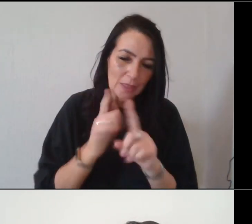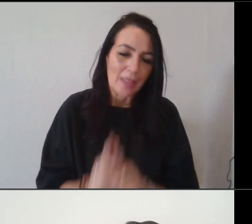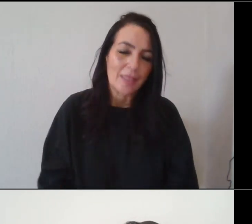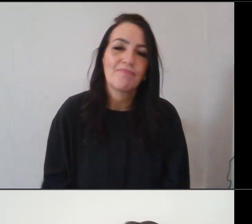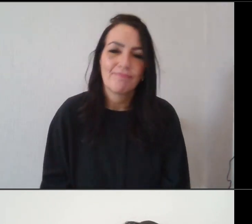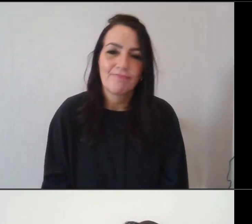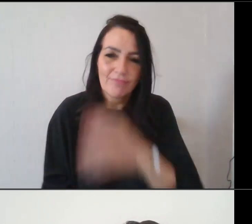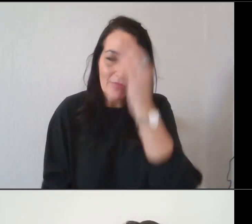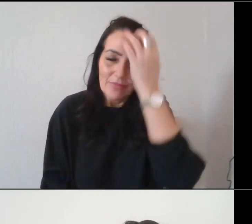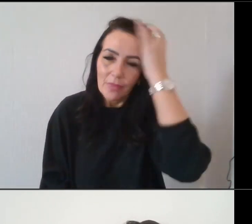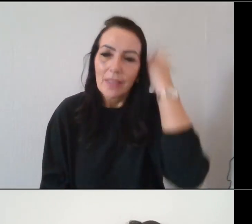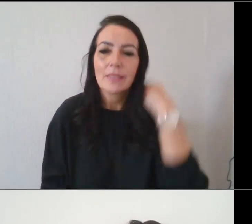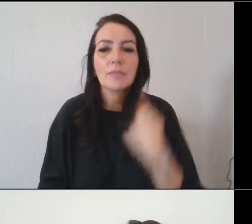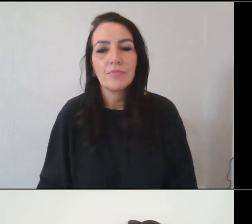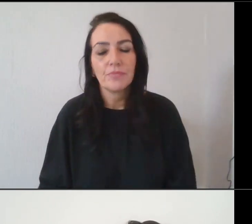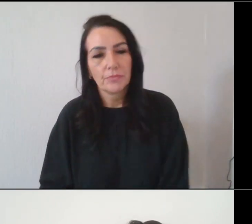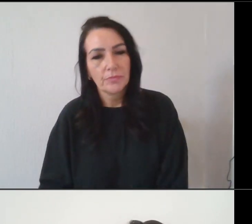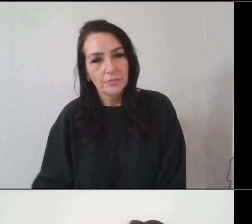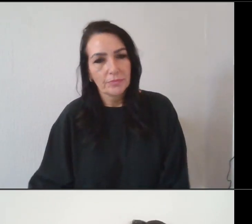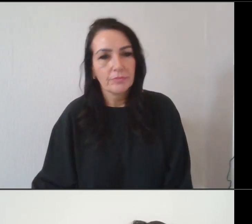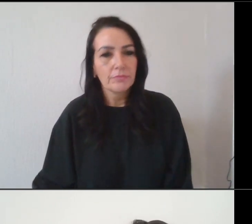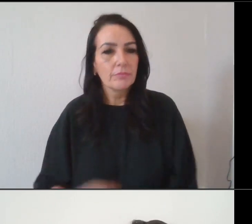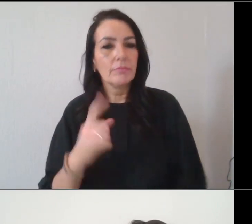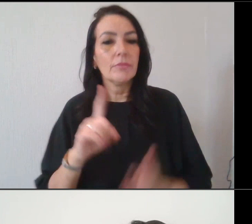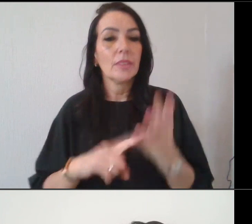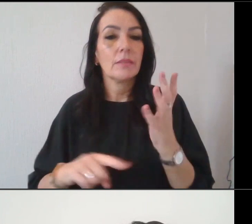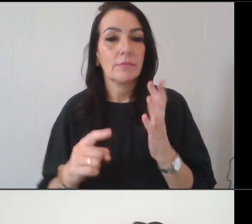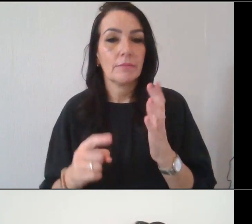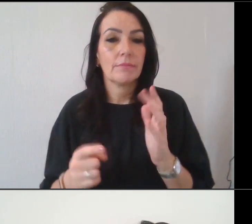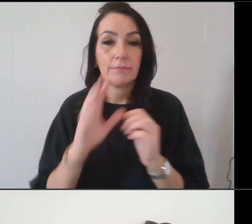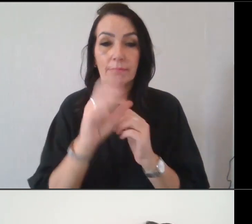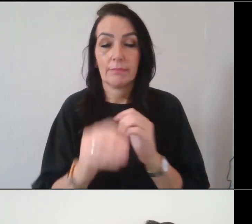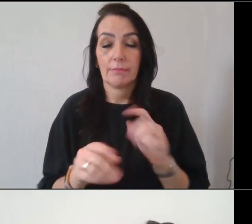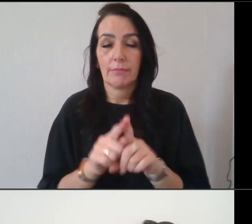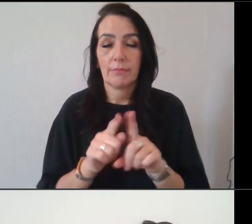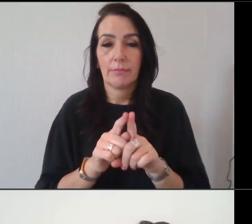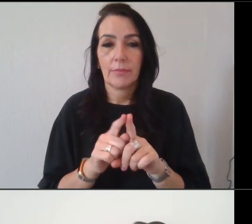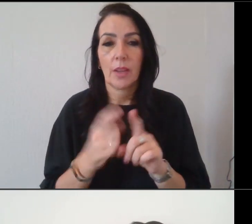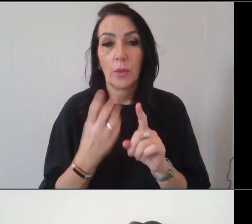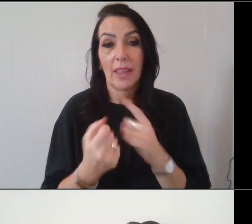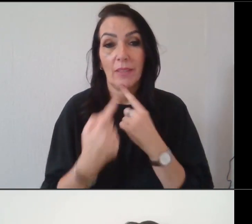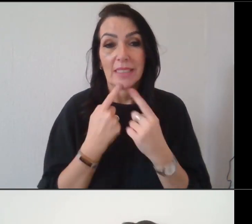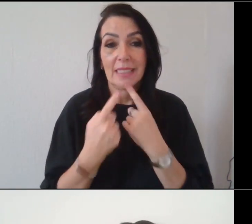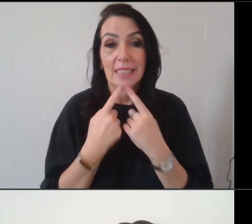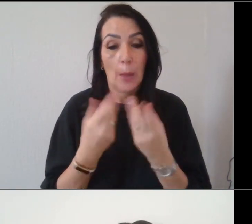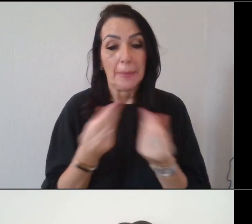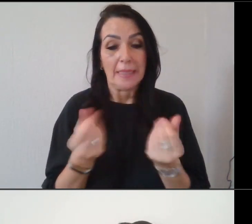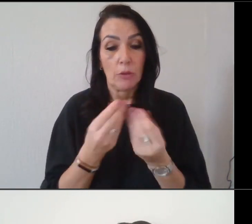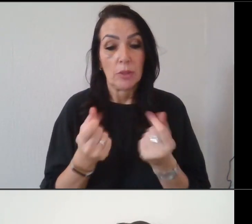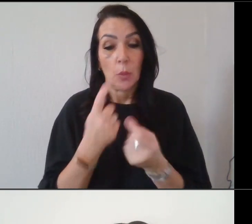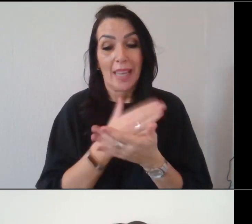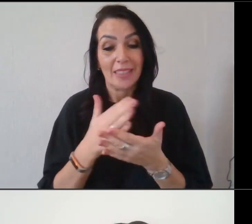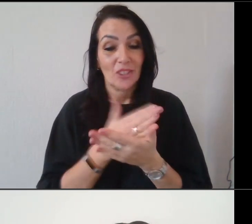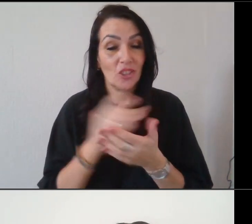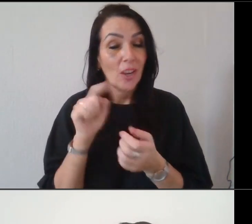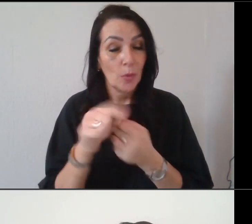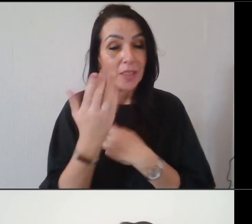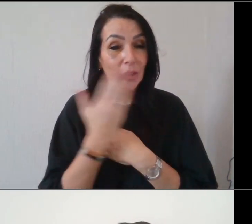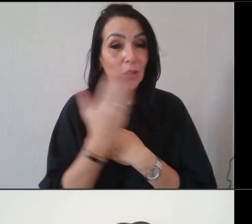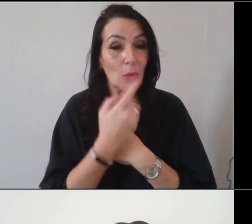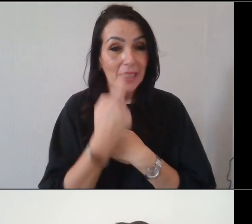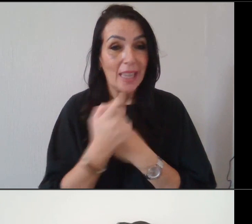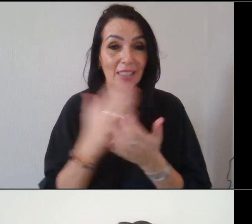organizations. And if you want, I can just add, we do have some data and materials that we can share with schools and